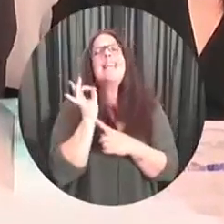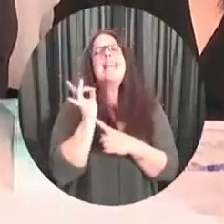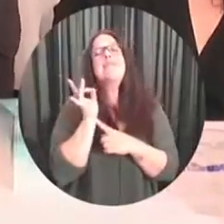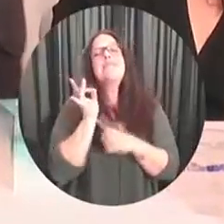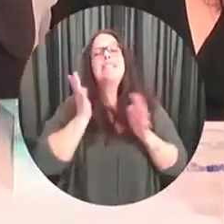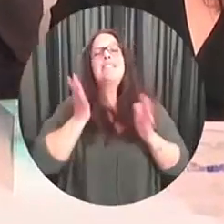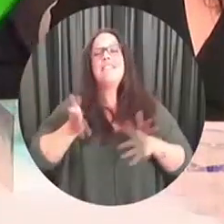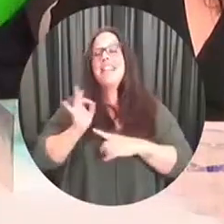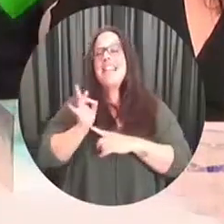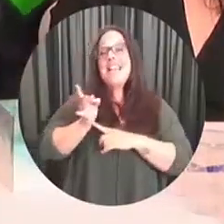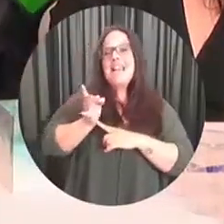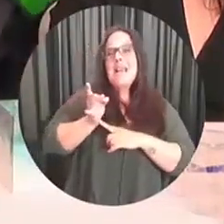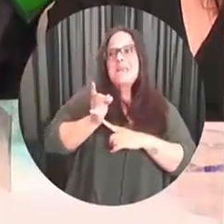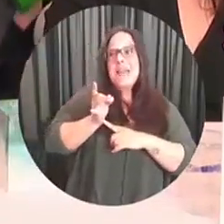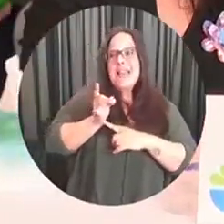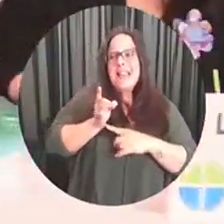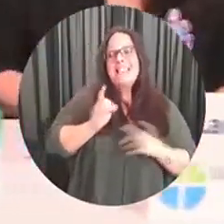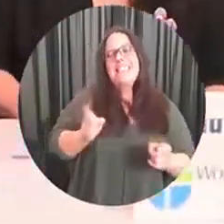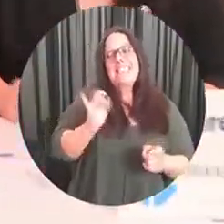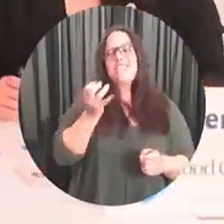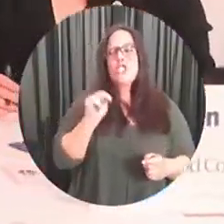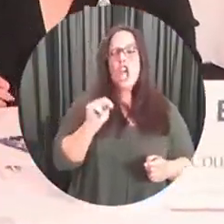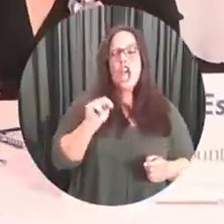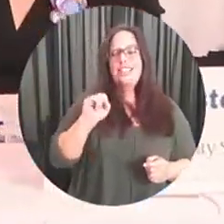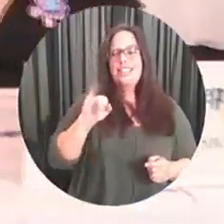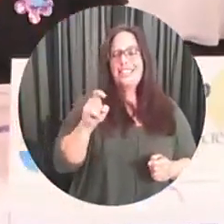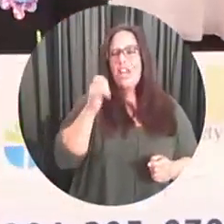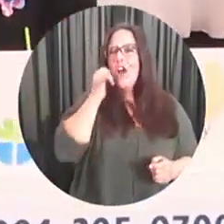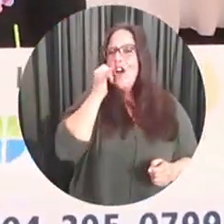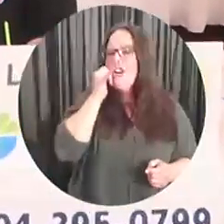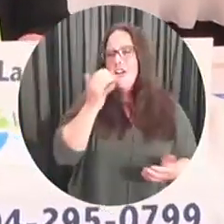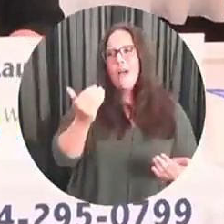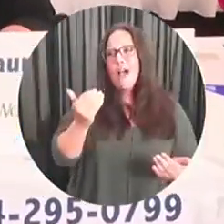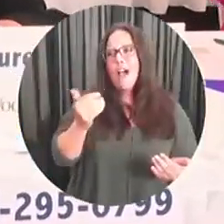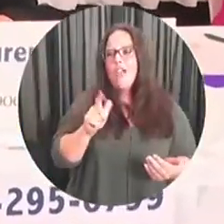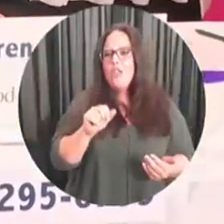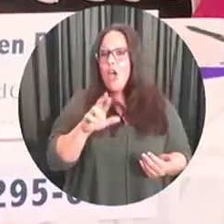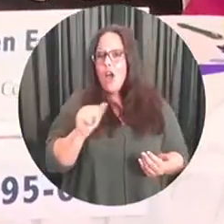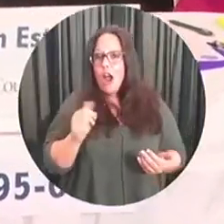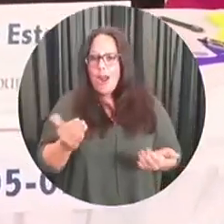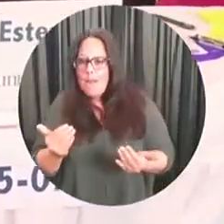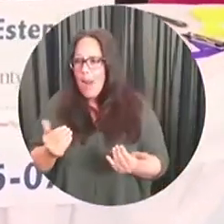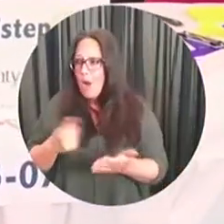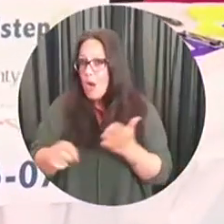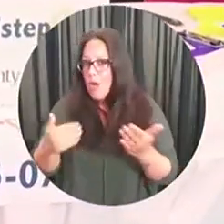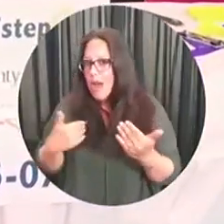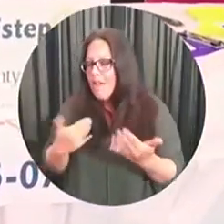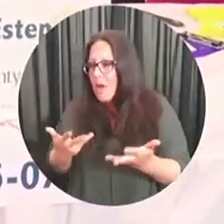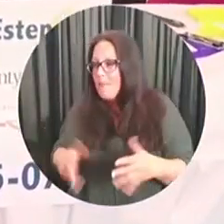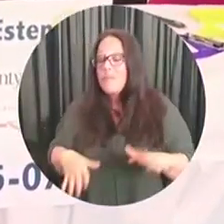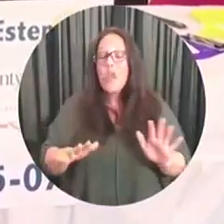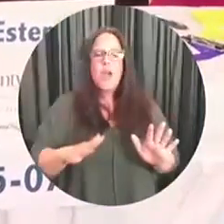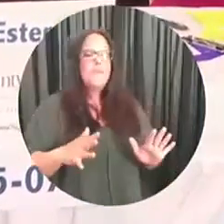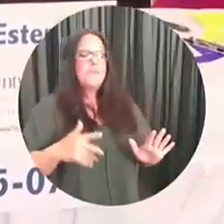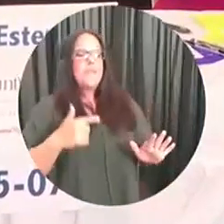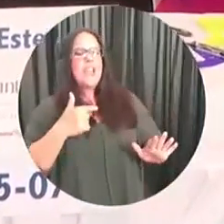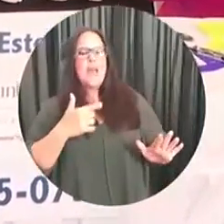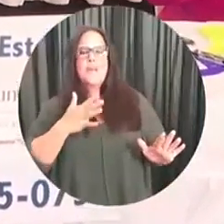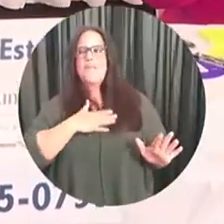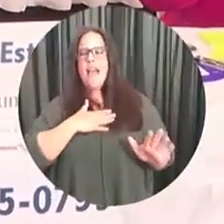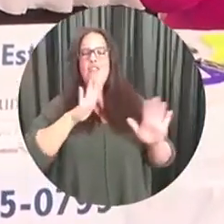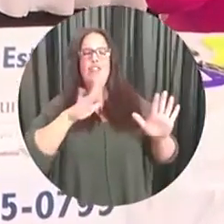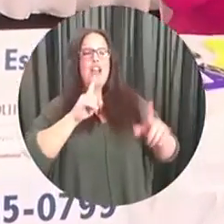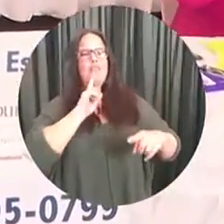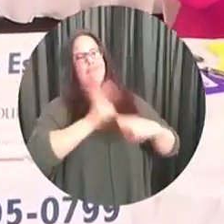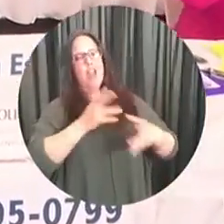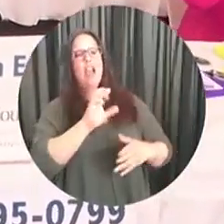8 minutes. Give John Six a call here. Lauren, come on. Maybe one more time. This might be the last time we get to, you know, shout out everyone. All right. My latest shout out is Connie